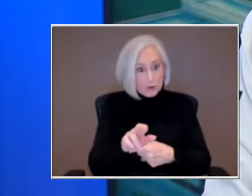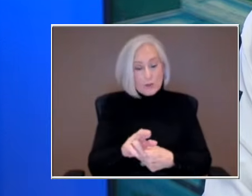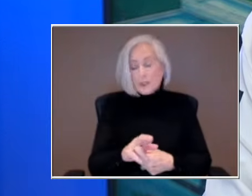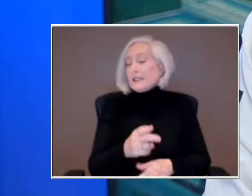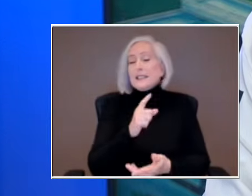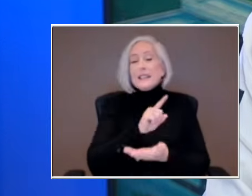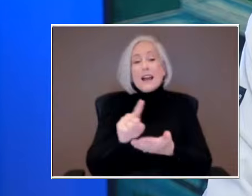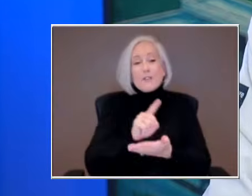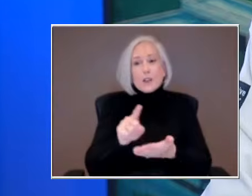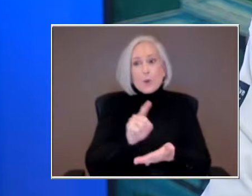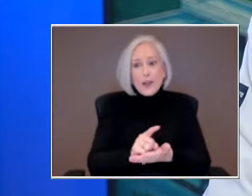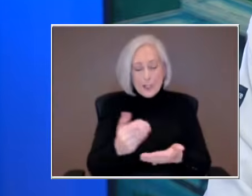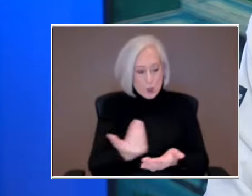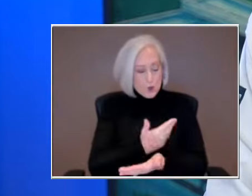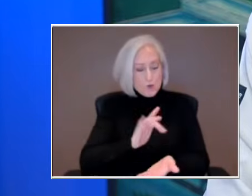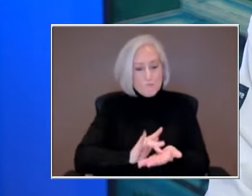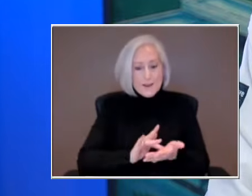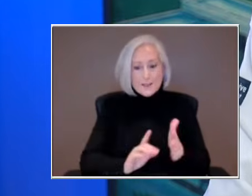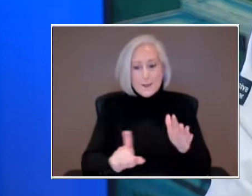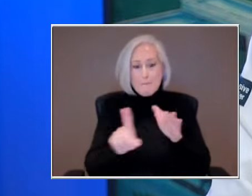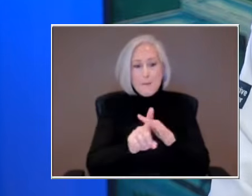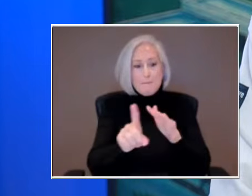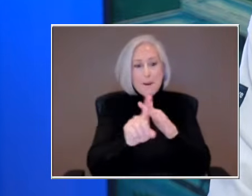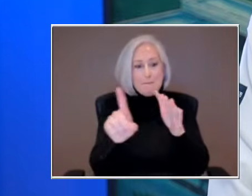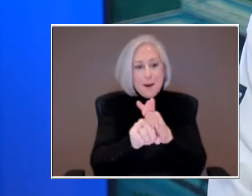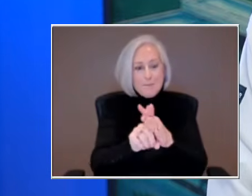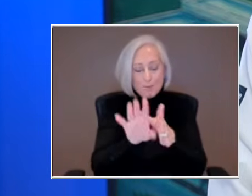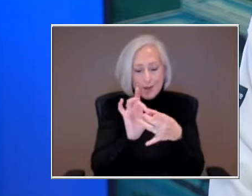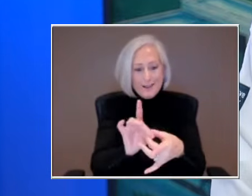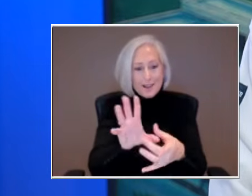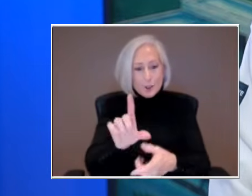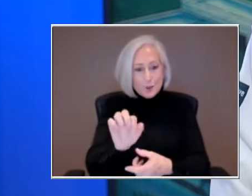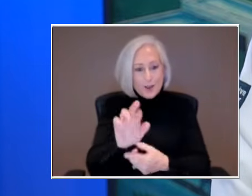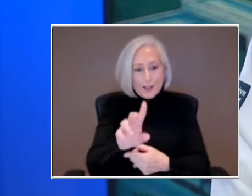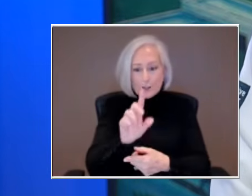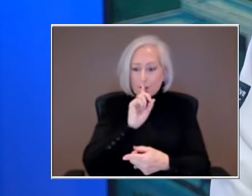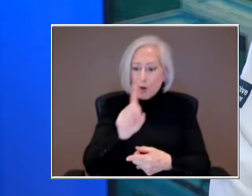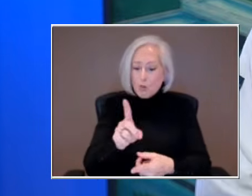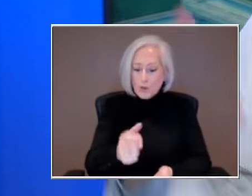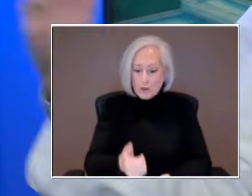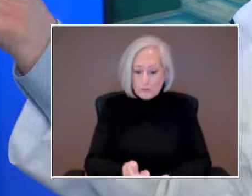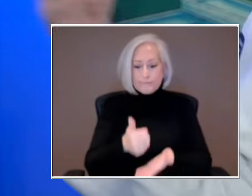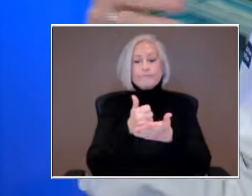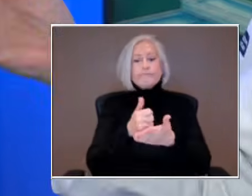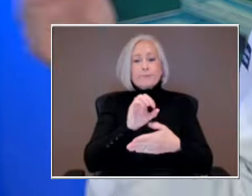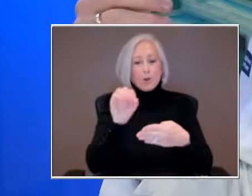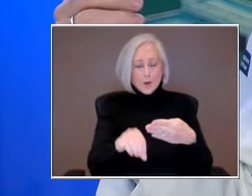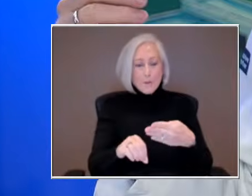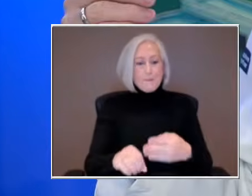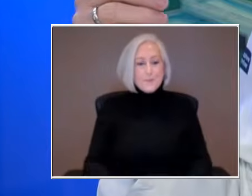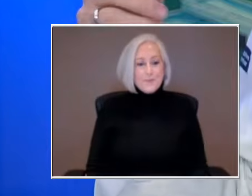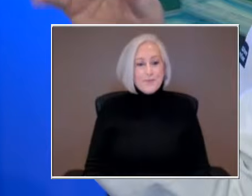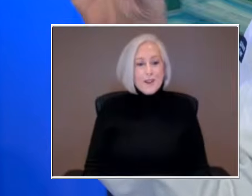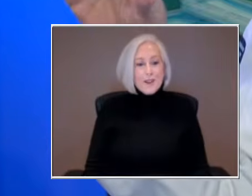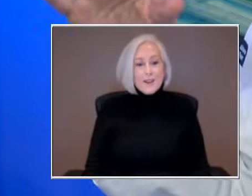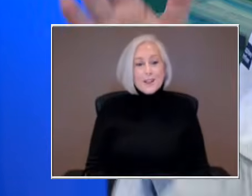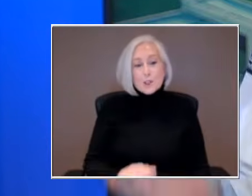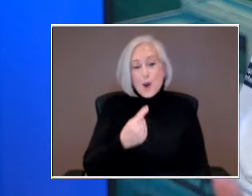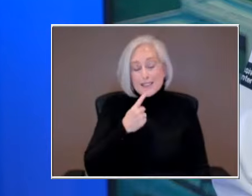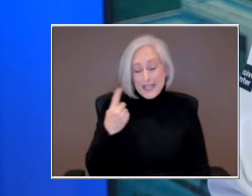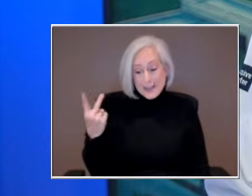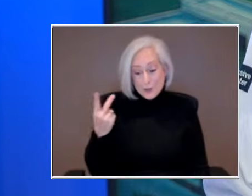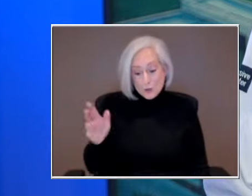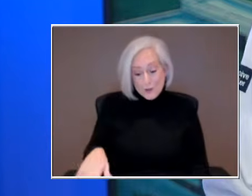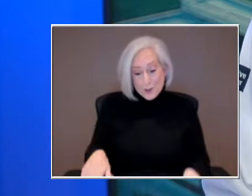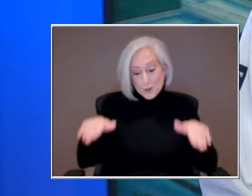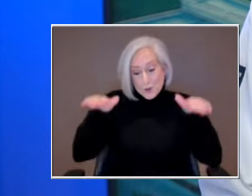the market in the cancer space that are making huge differences in our outcomes. So when I say we grew up together, we'd